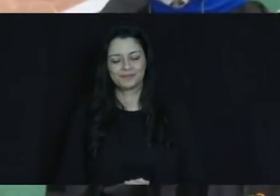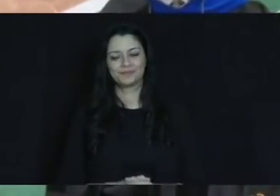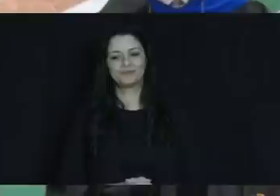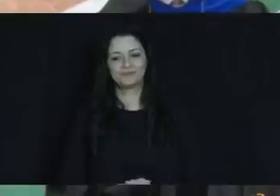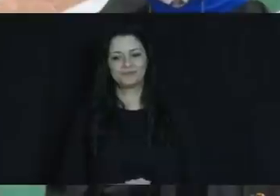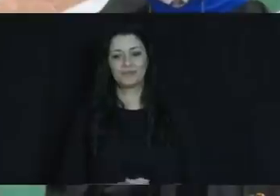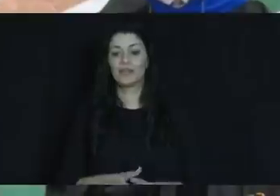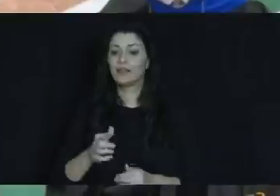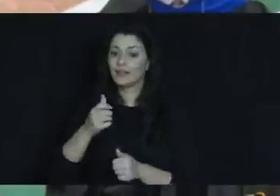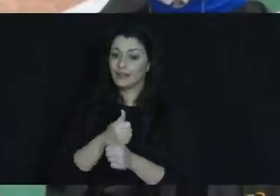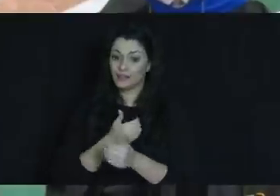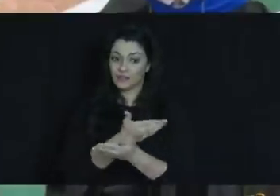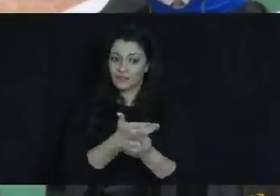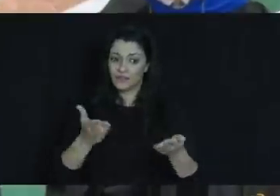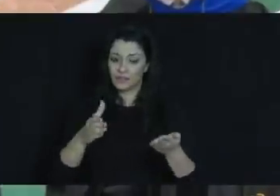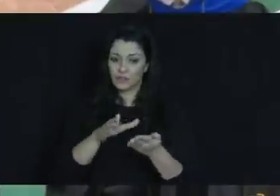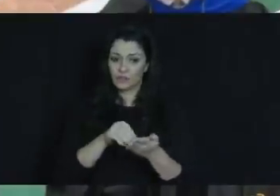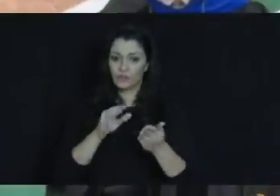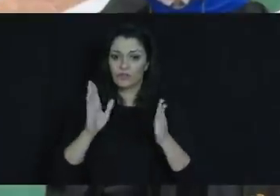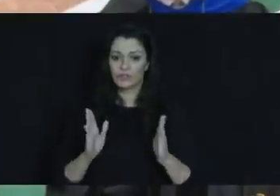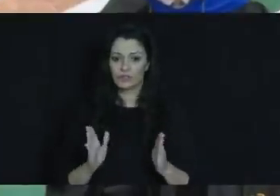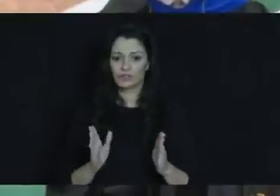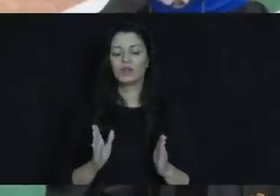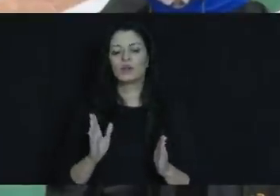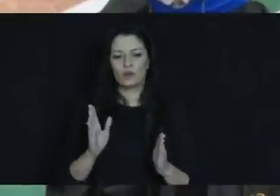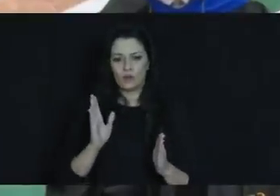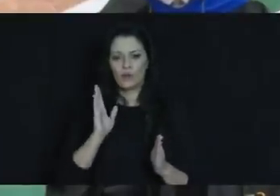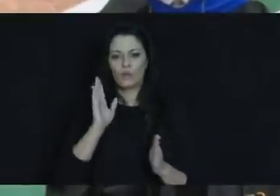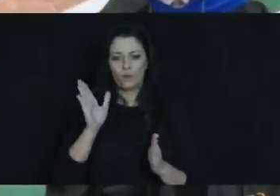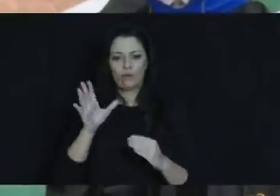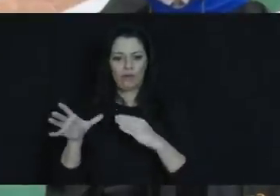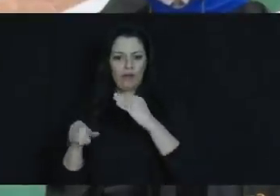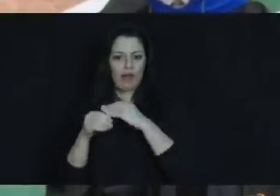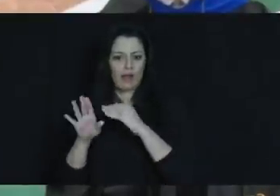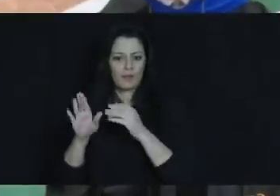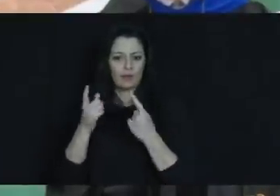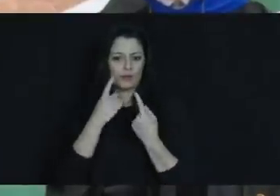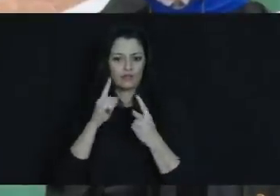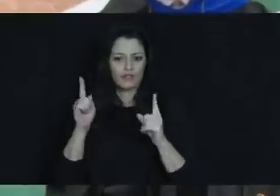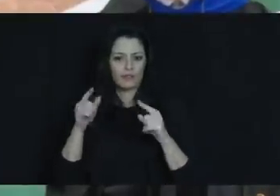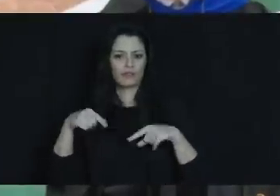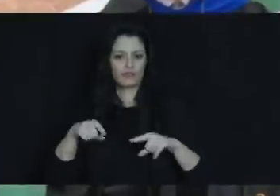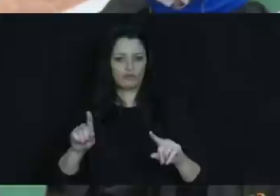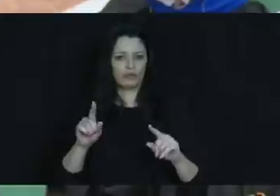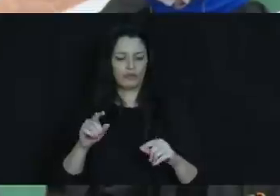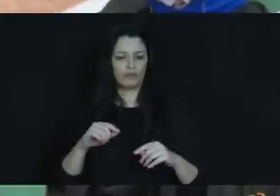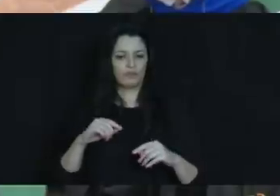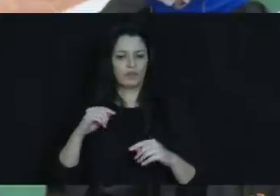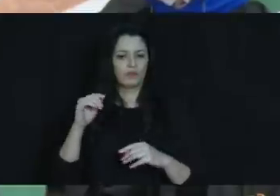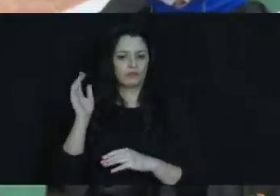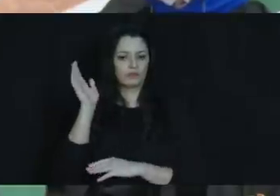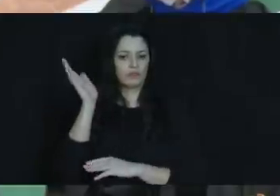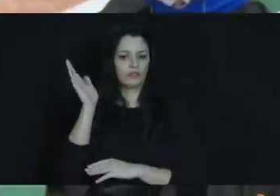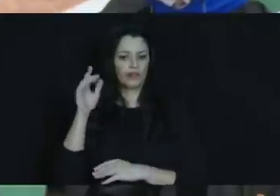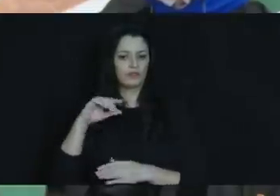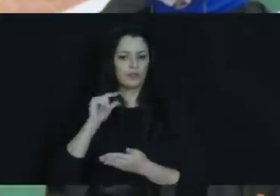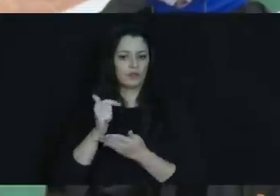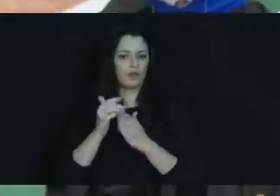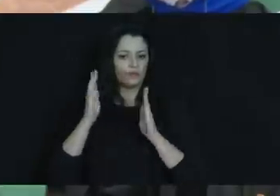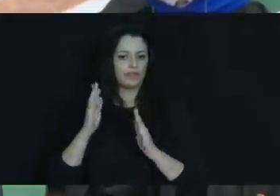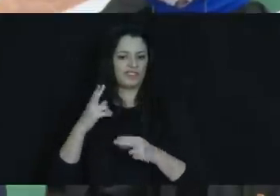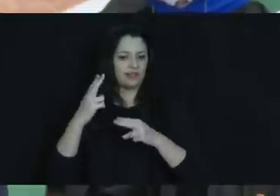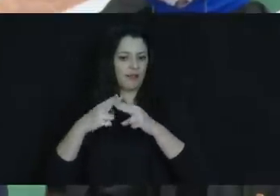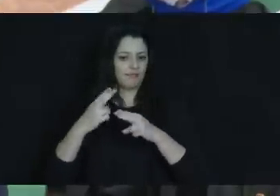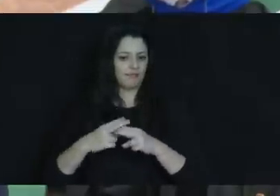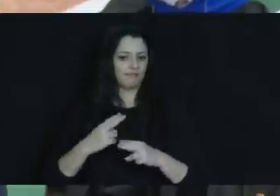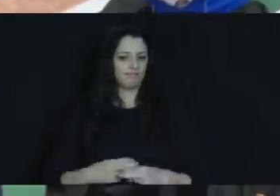Each of these students will have their achievements recognized during the presentation of the graduates. I